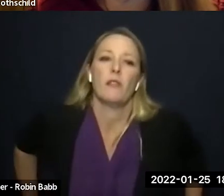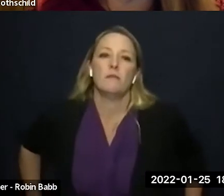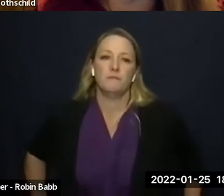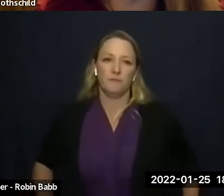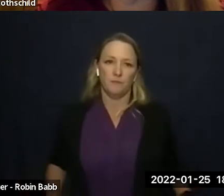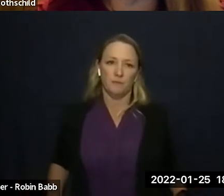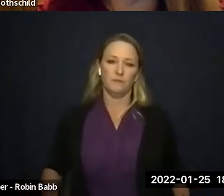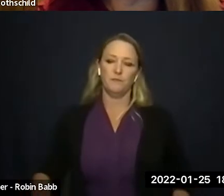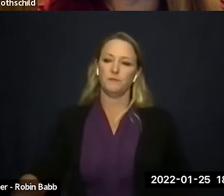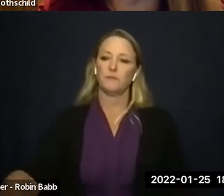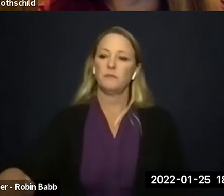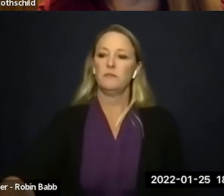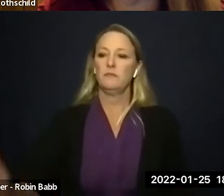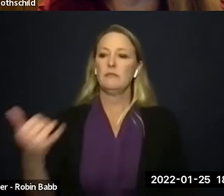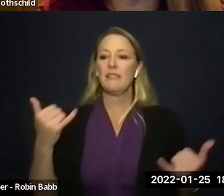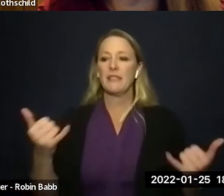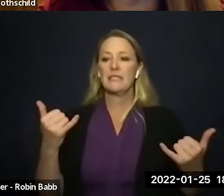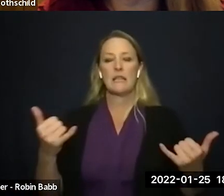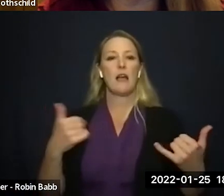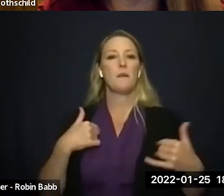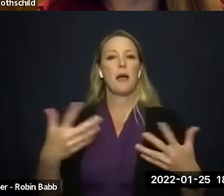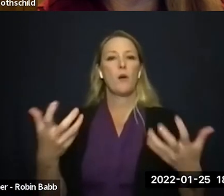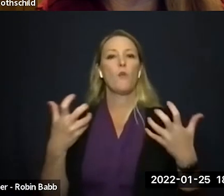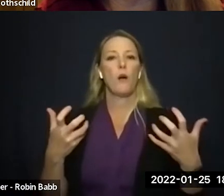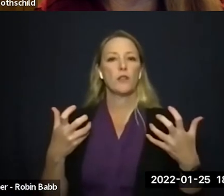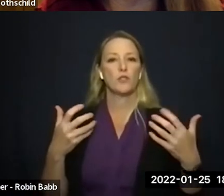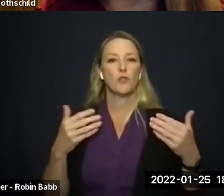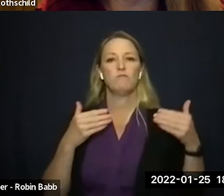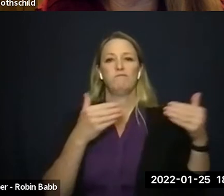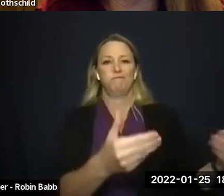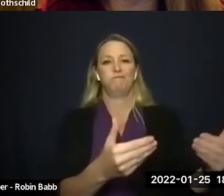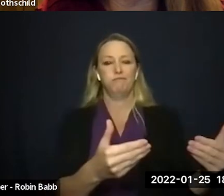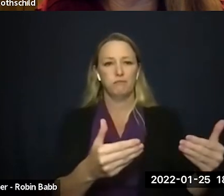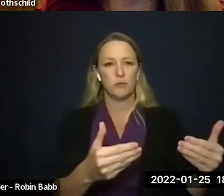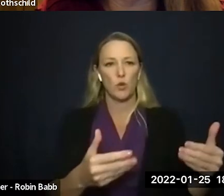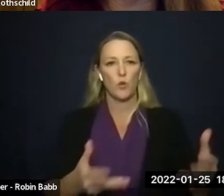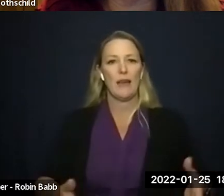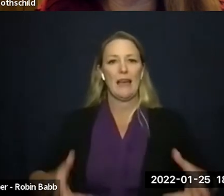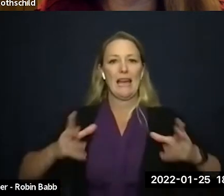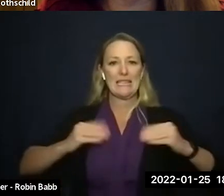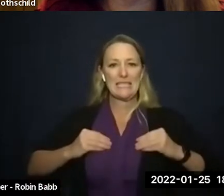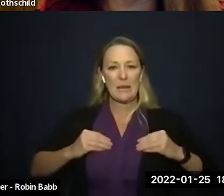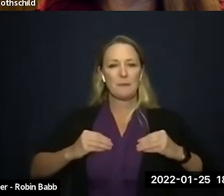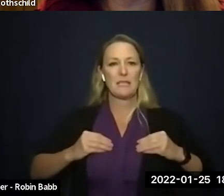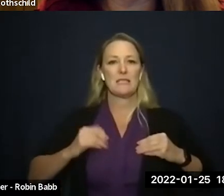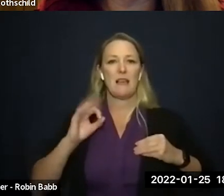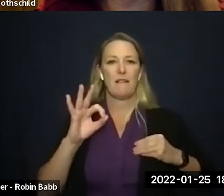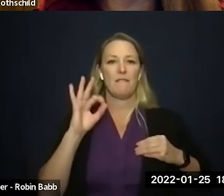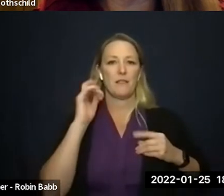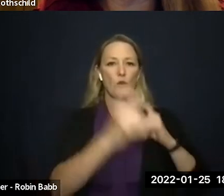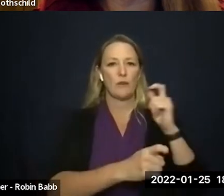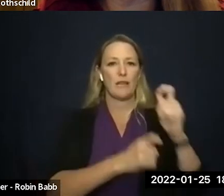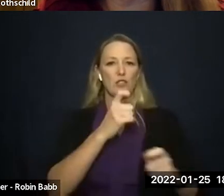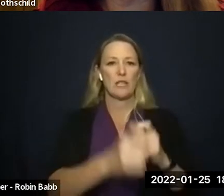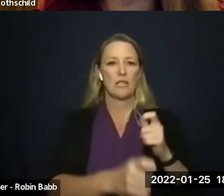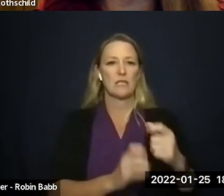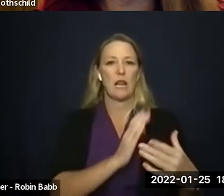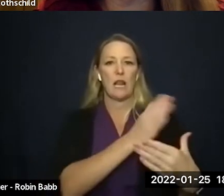okay at this time i'd like to move on to the acceptance of donations and